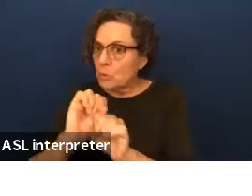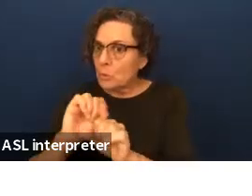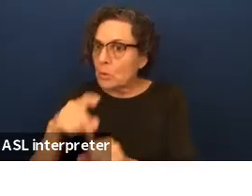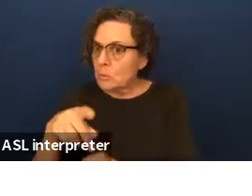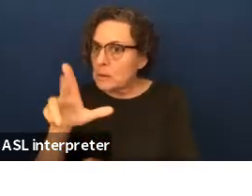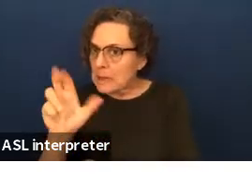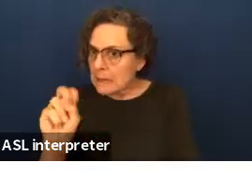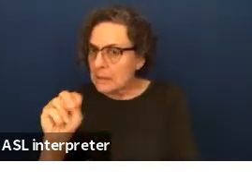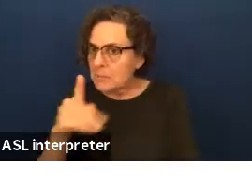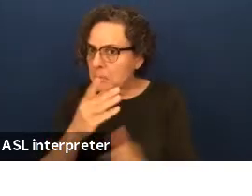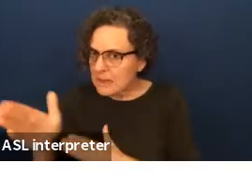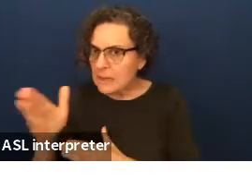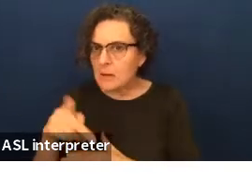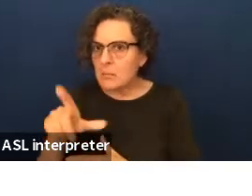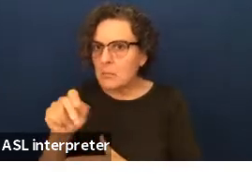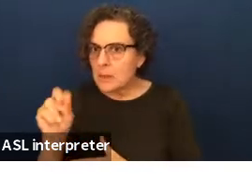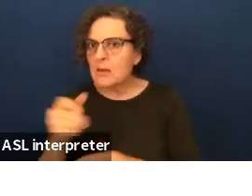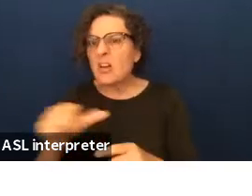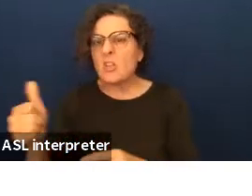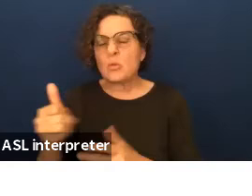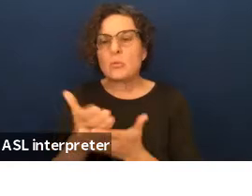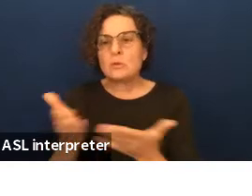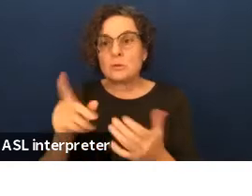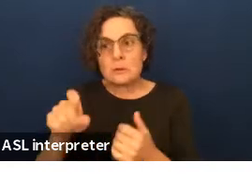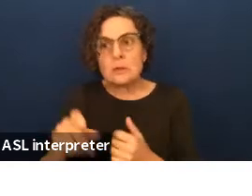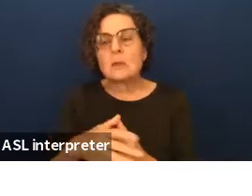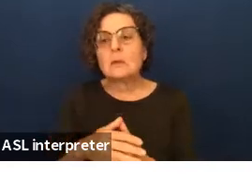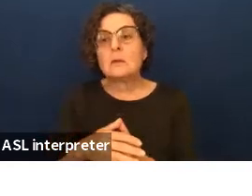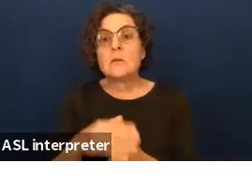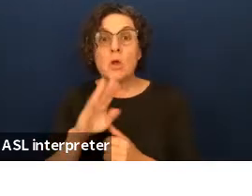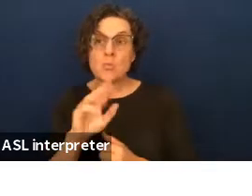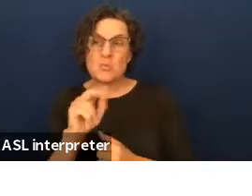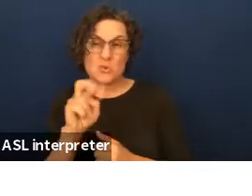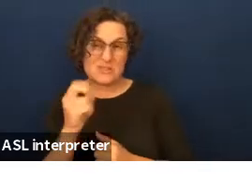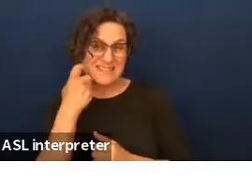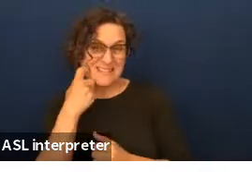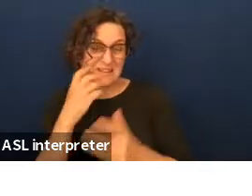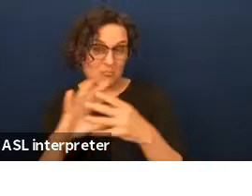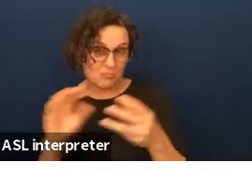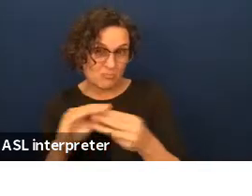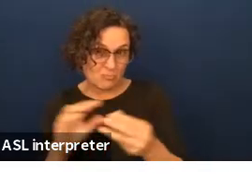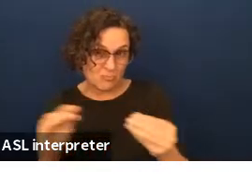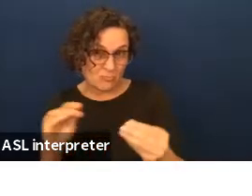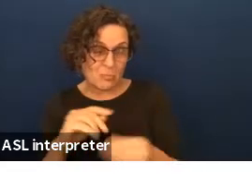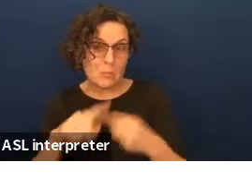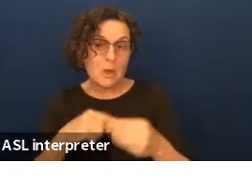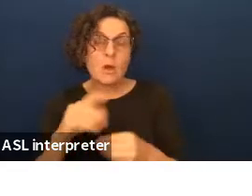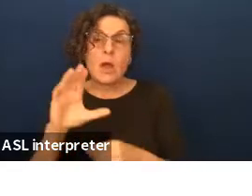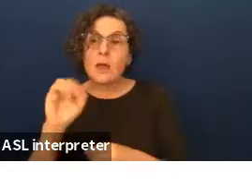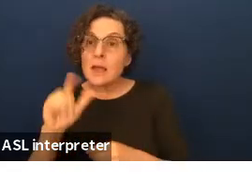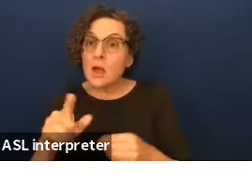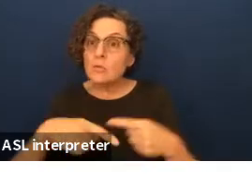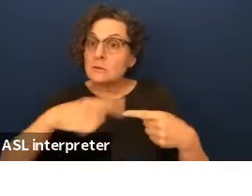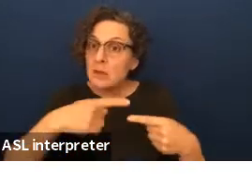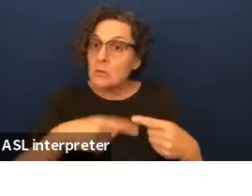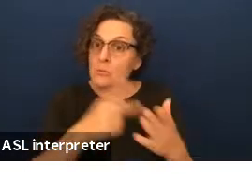other resources that you would need. What Bruce just described as, you know, the CalRecycle program and the